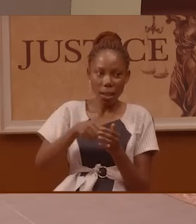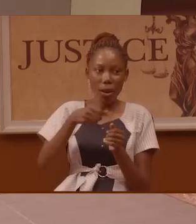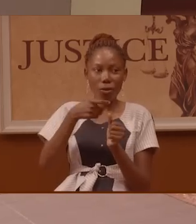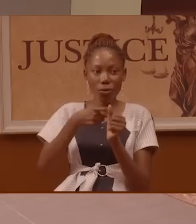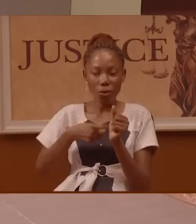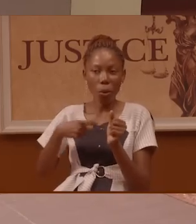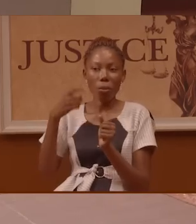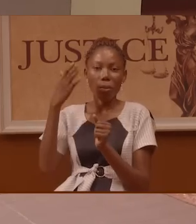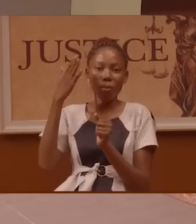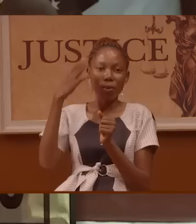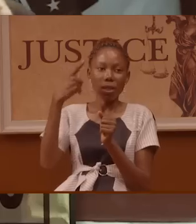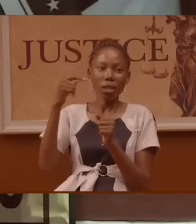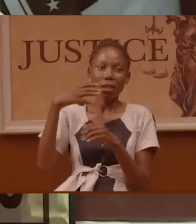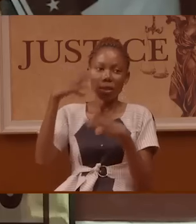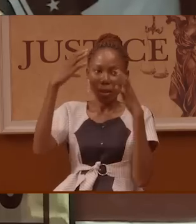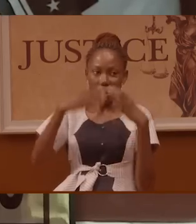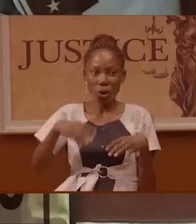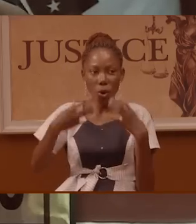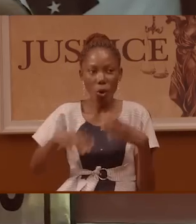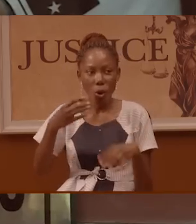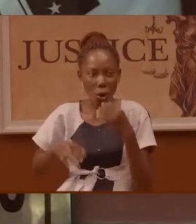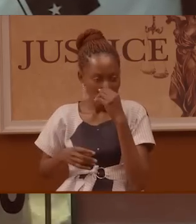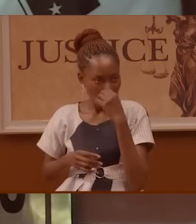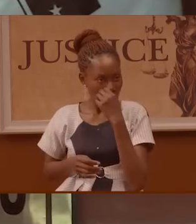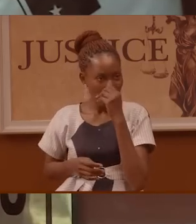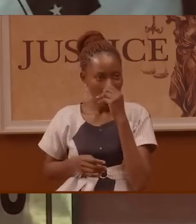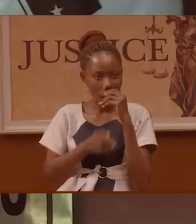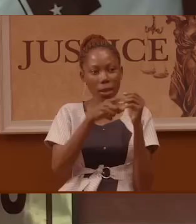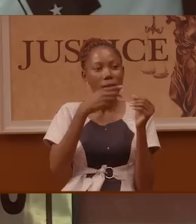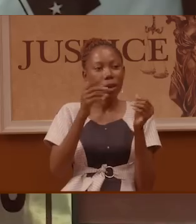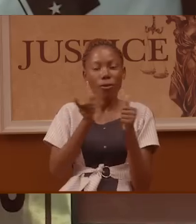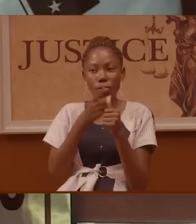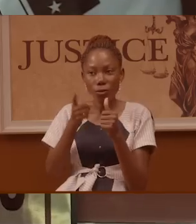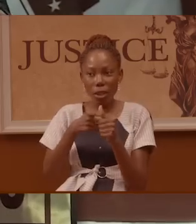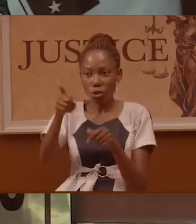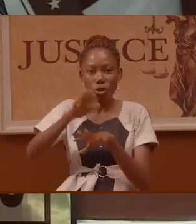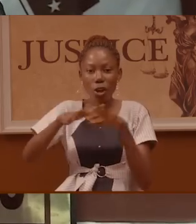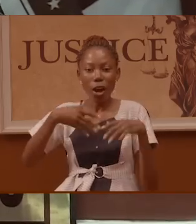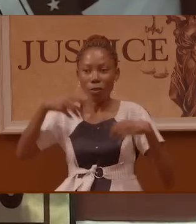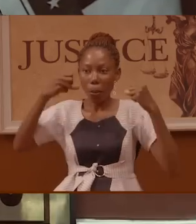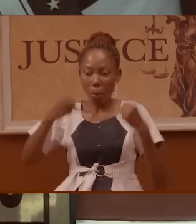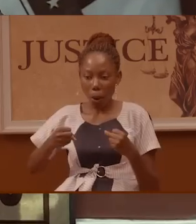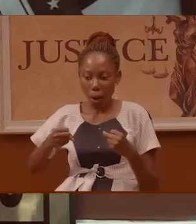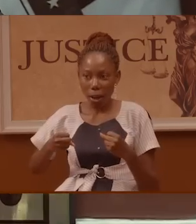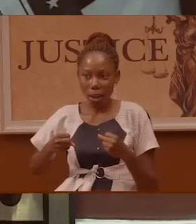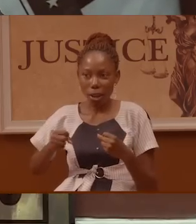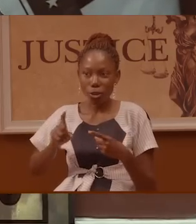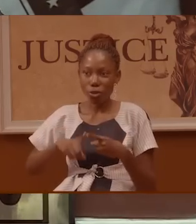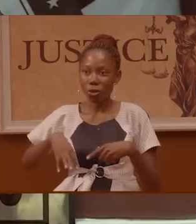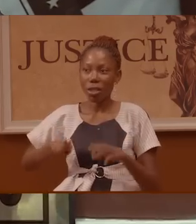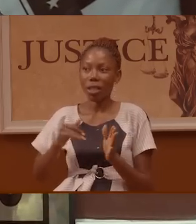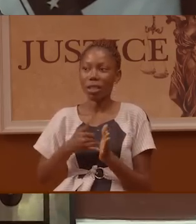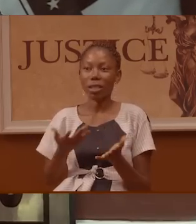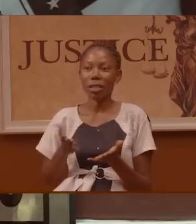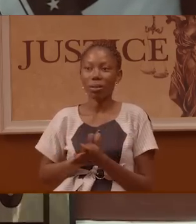administration. So you are jumping the gun. The first thing is you should have the power to sell. You don't have the power to sell.